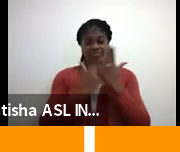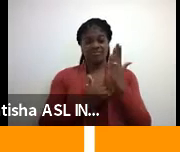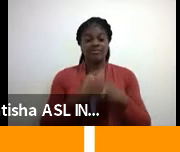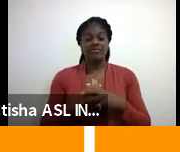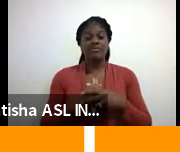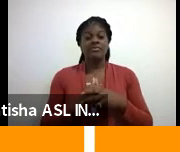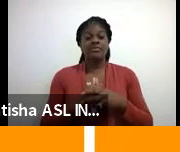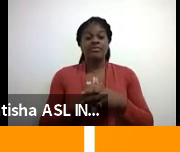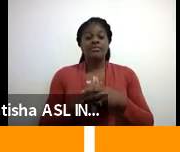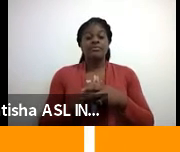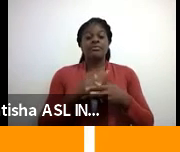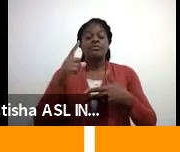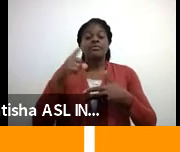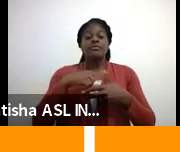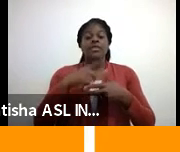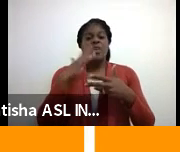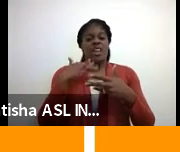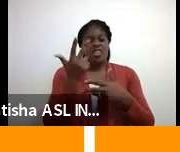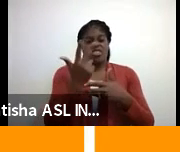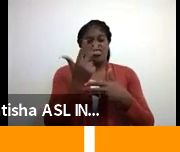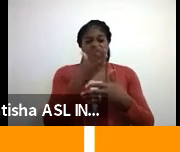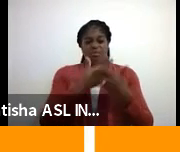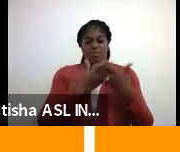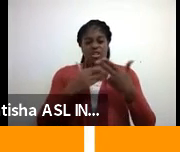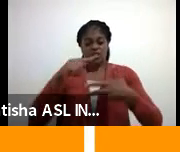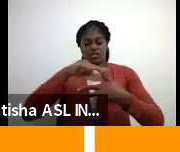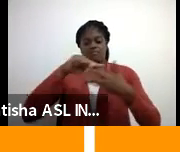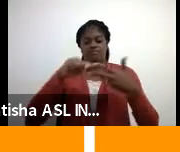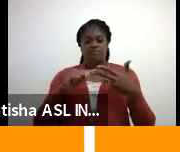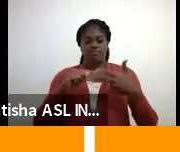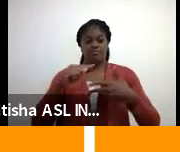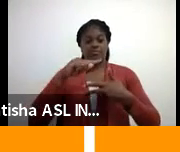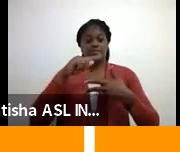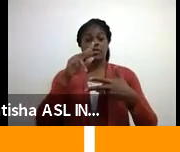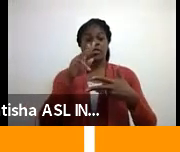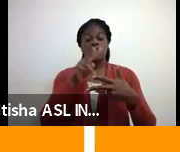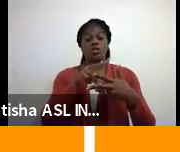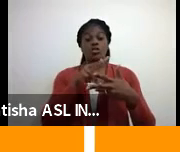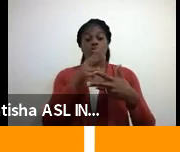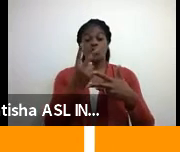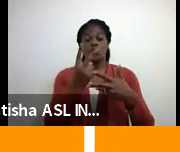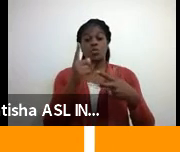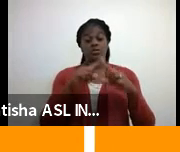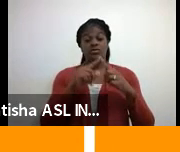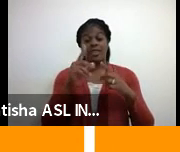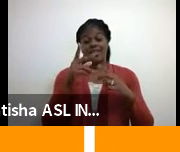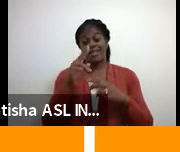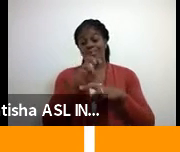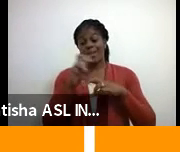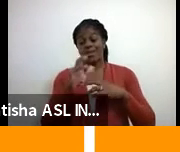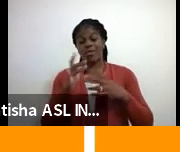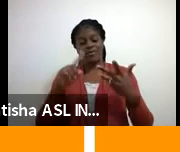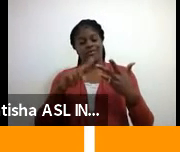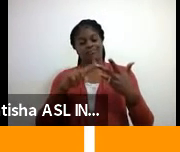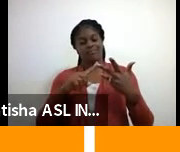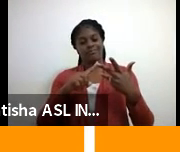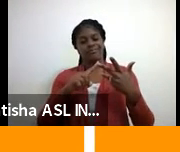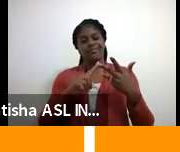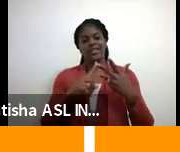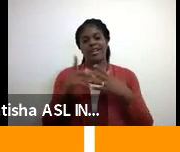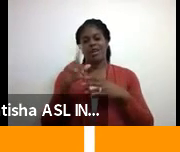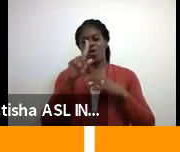Our session tonight is divided into three parts, two different panel discussions, and then a period for questions and